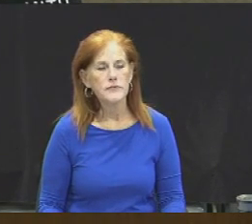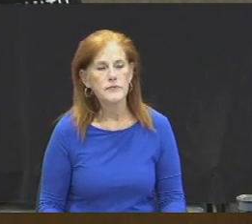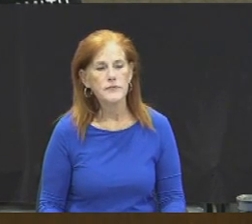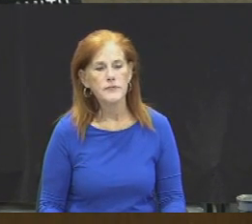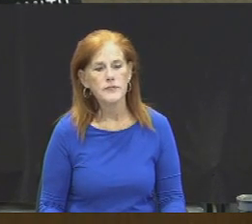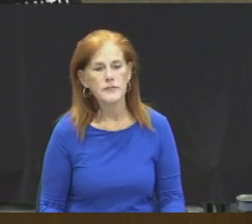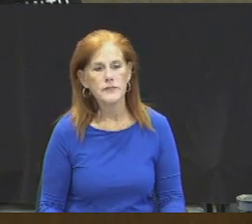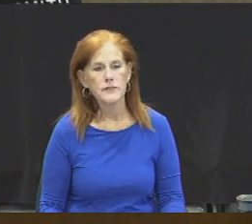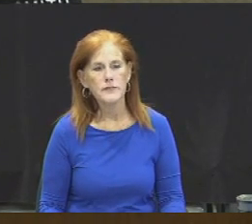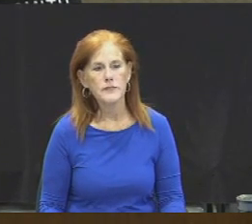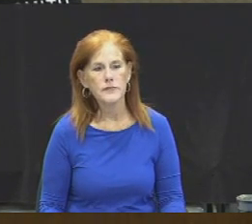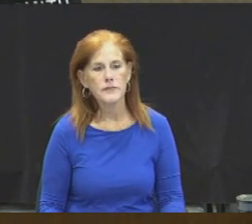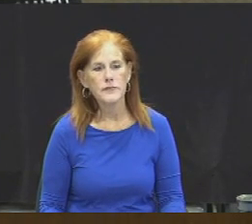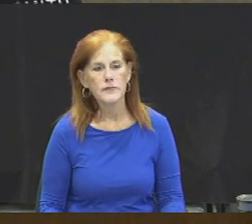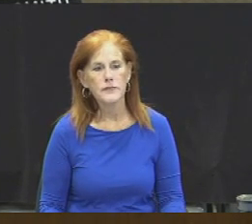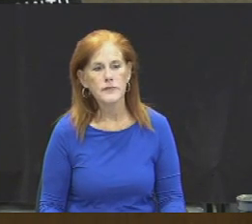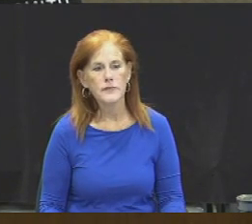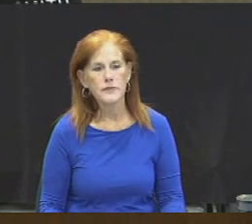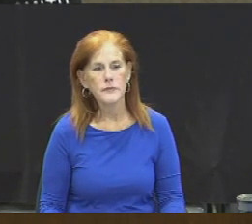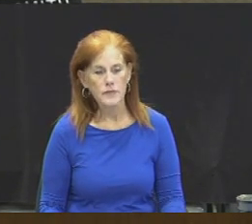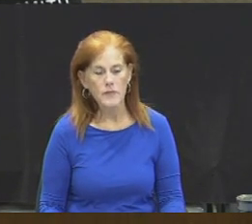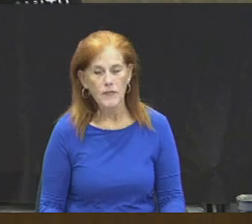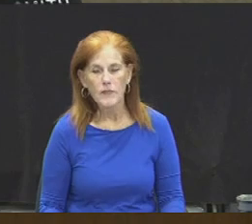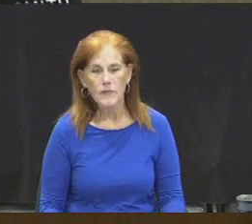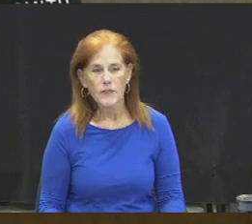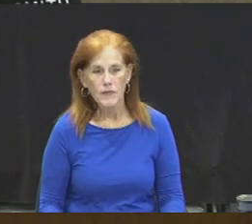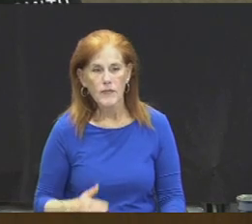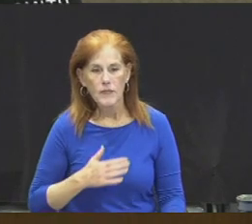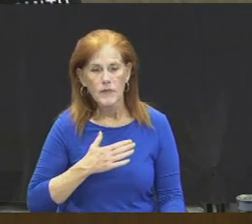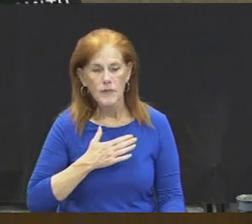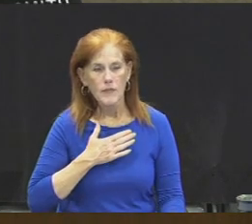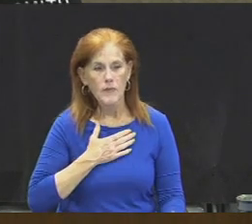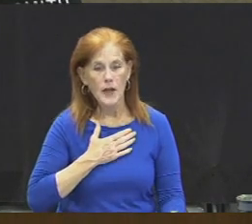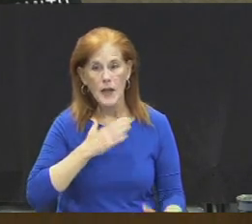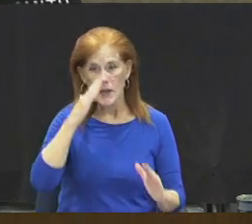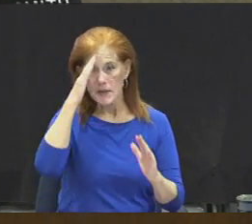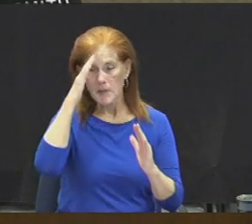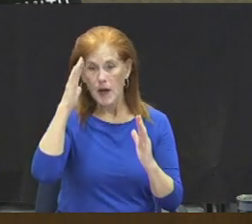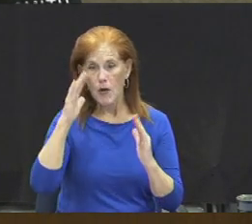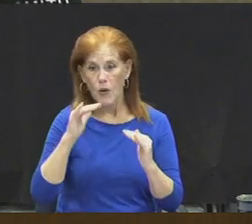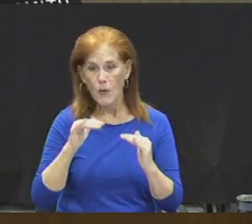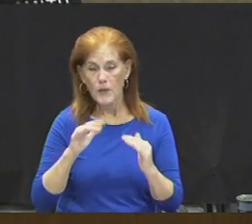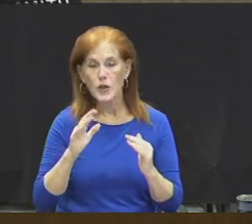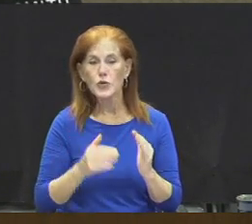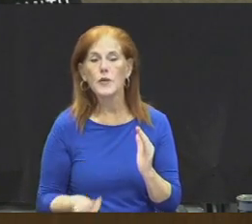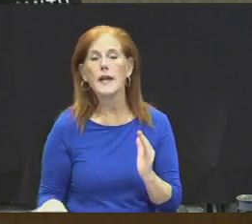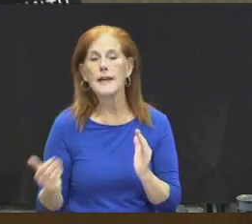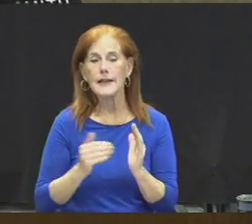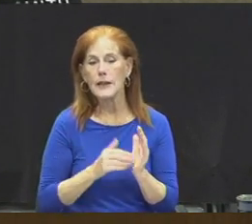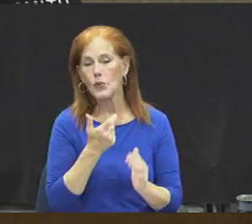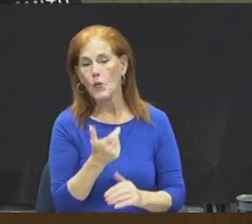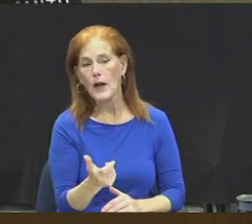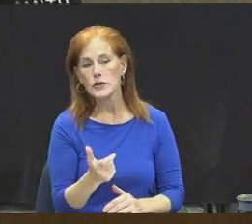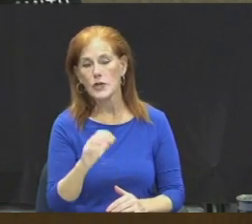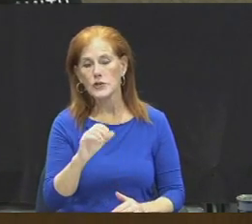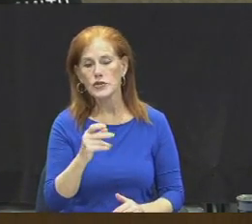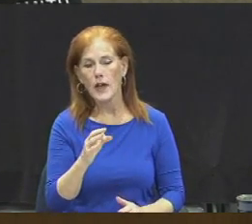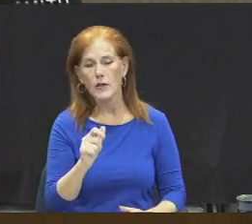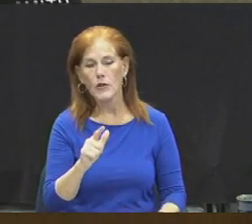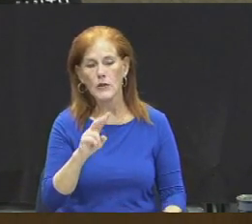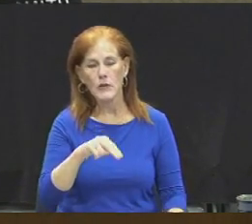uh, it's my great hope that we will see this rebroadcast on Channel 22 of